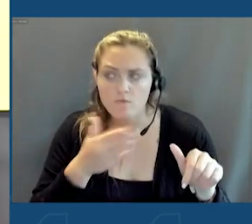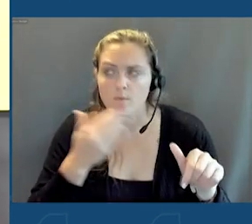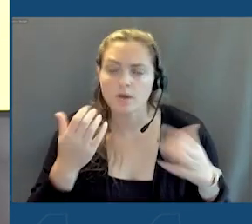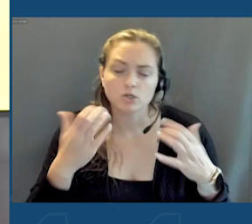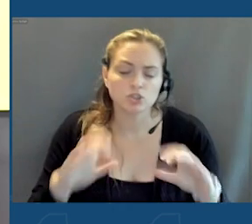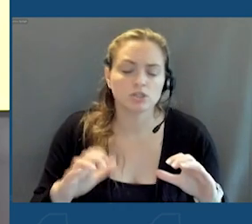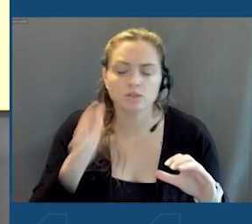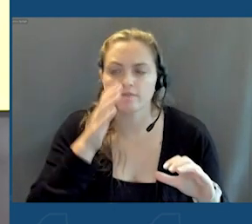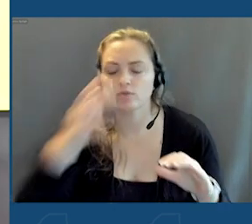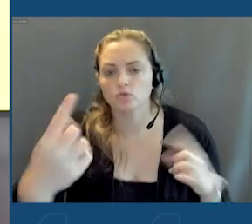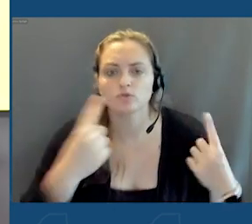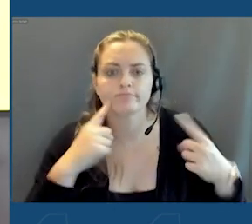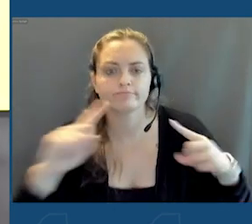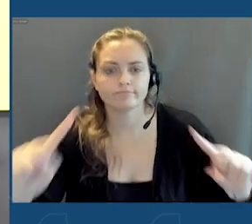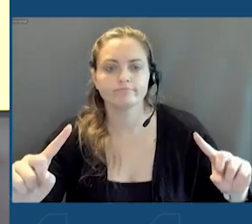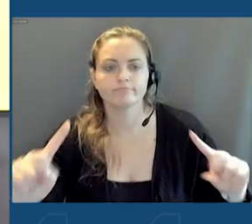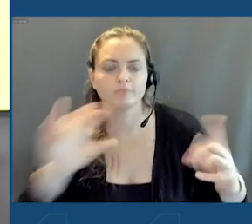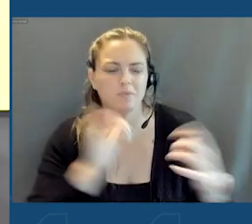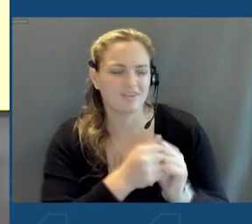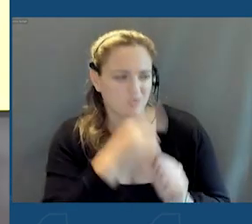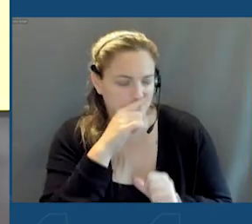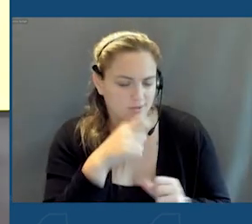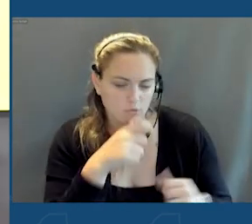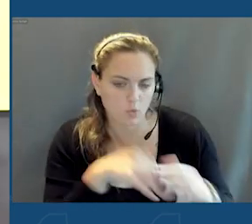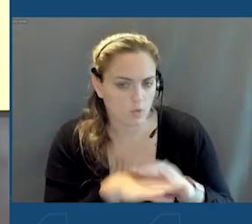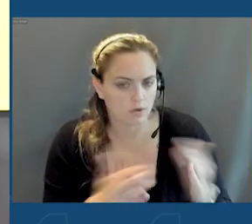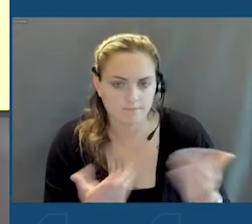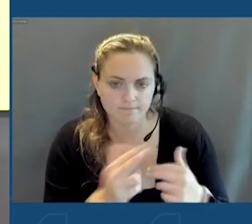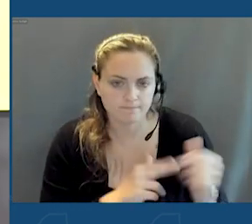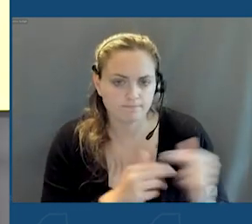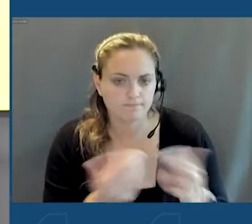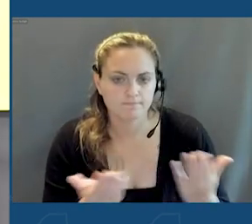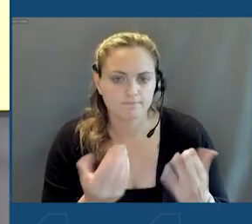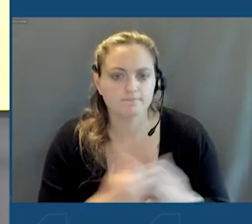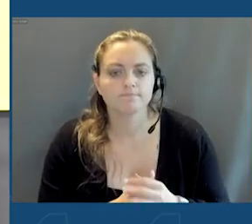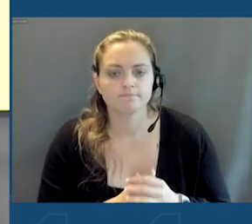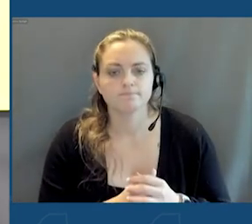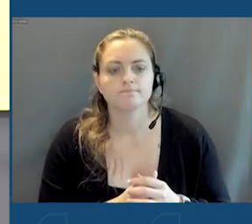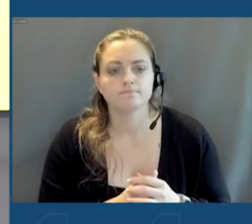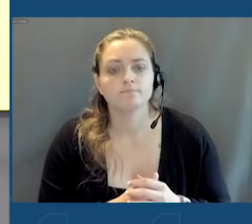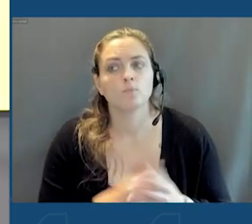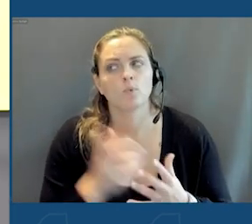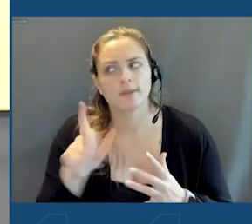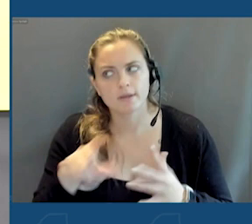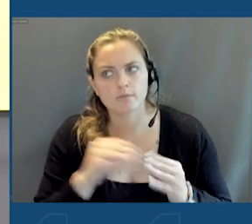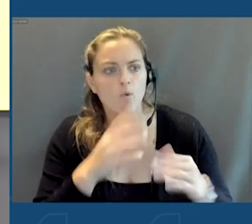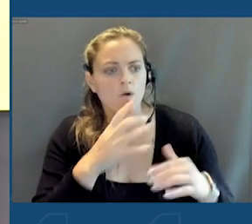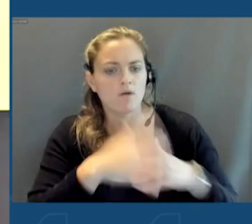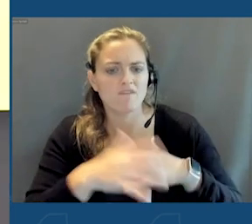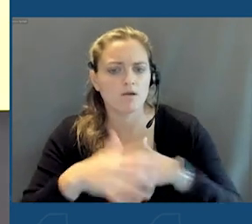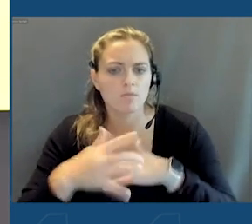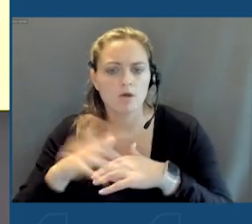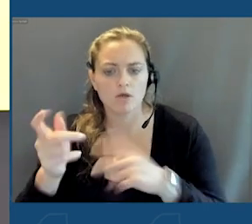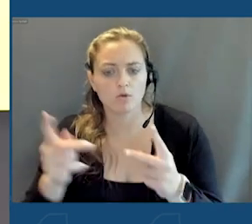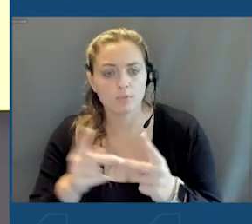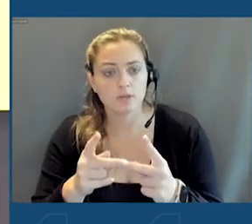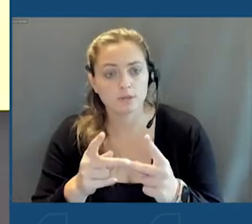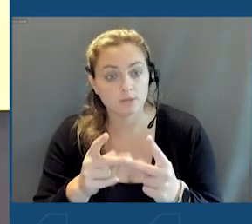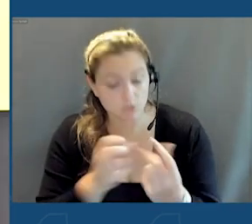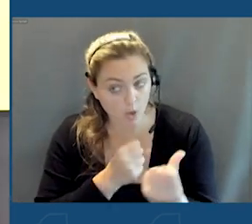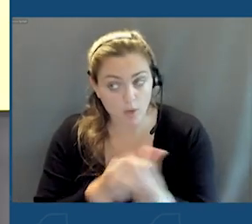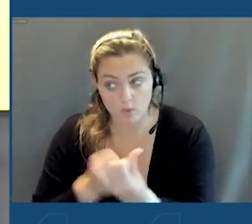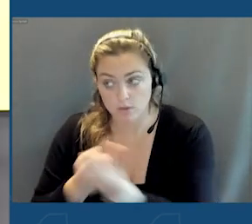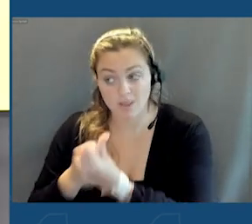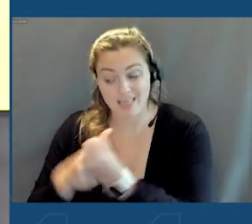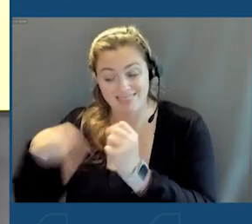at succeeding in life than the kids who don't. But we need to make places like this more available everywhere. So I'm going to hold you up as the model. You